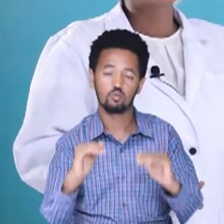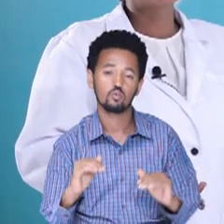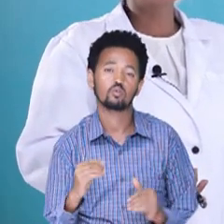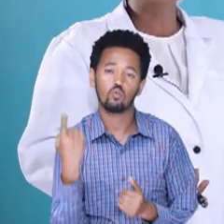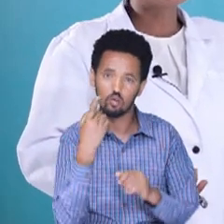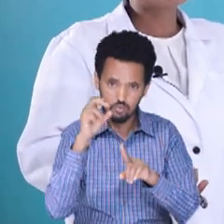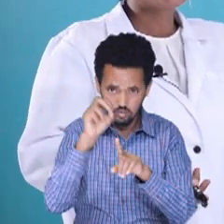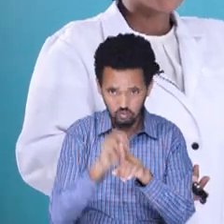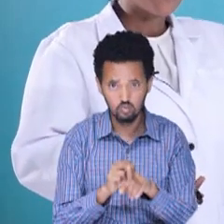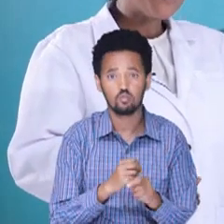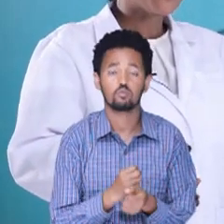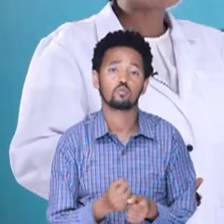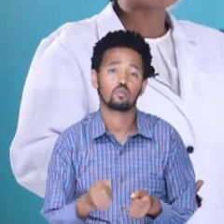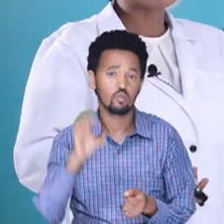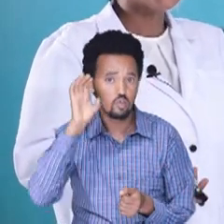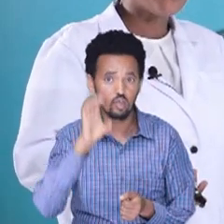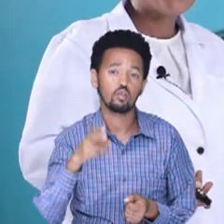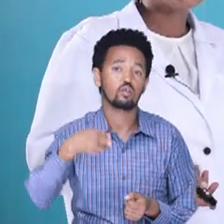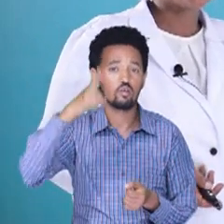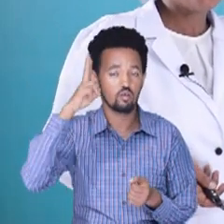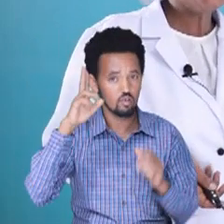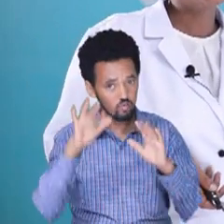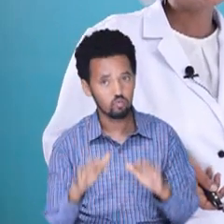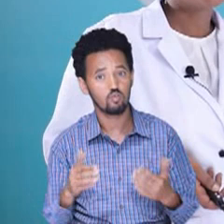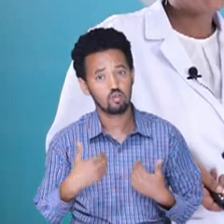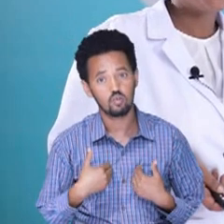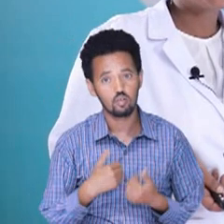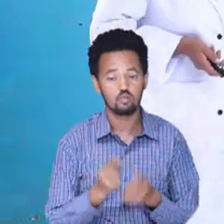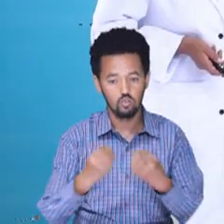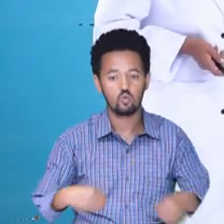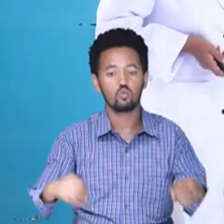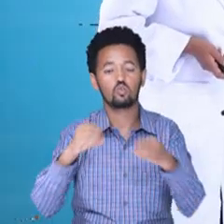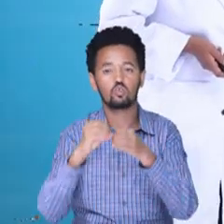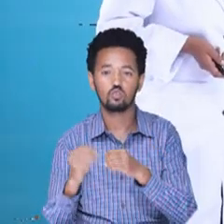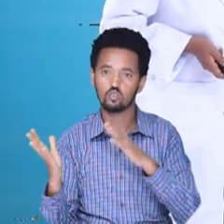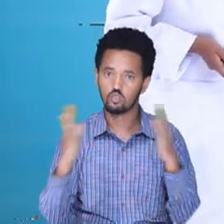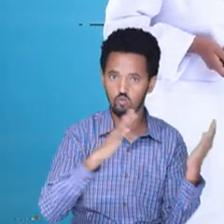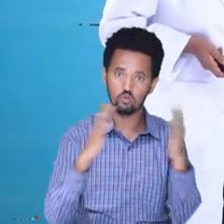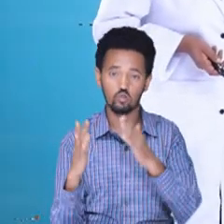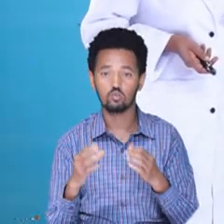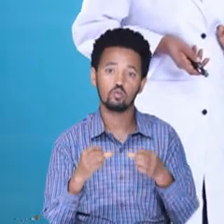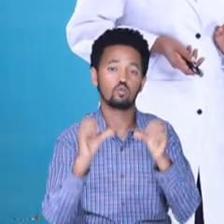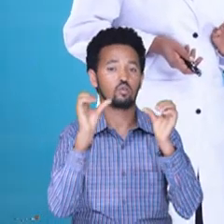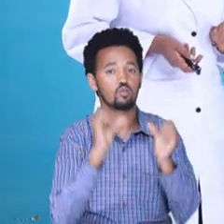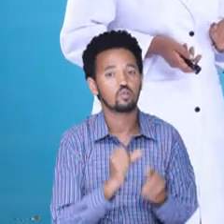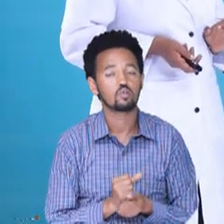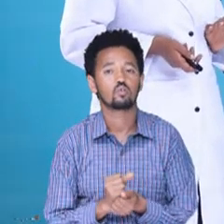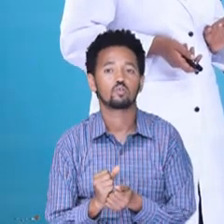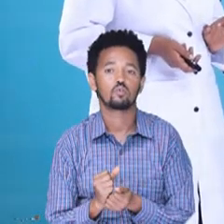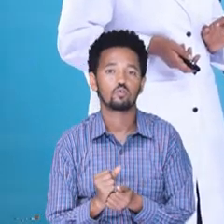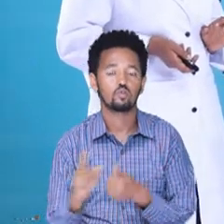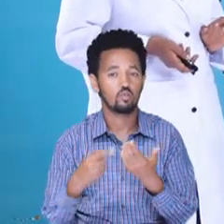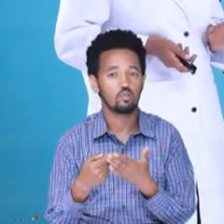of the region receive high rainfall because of the ocean winds continuously blow to the equatorial